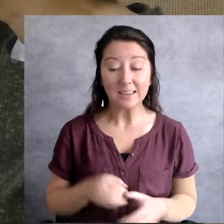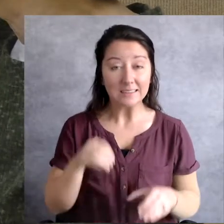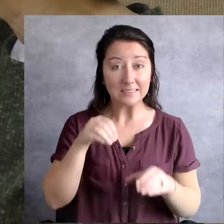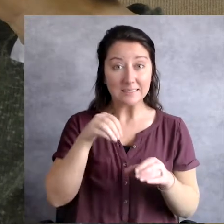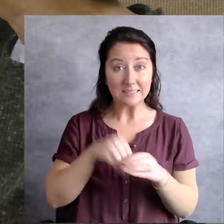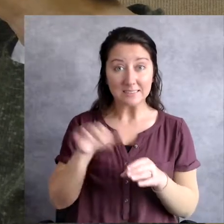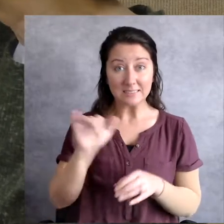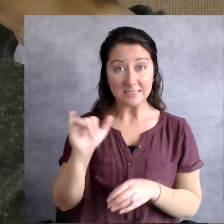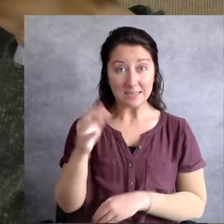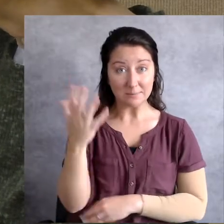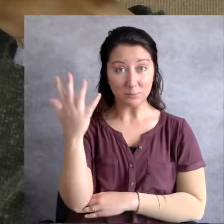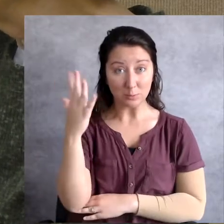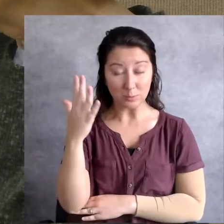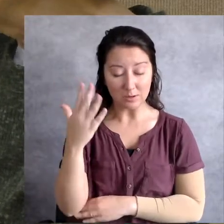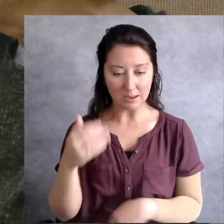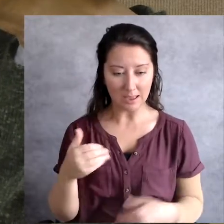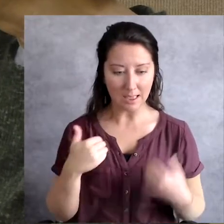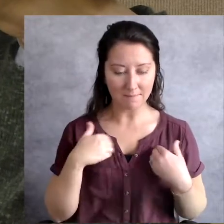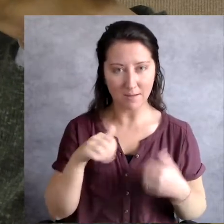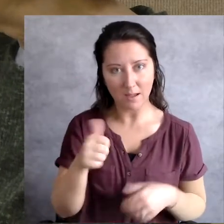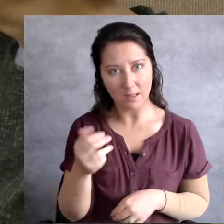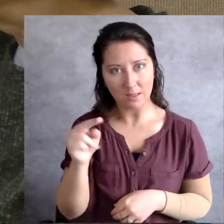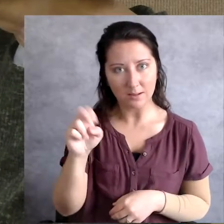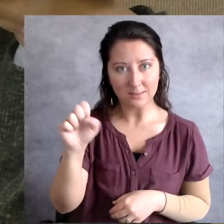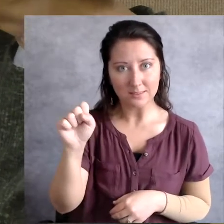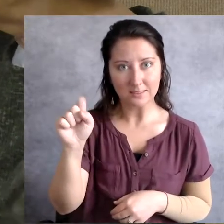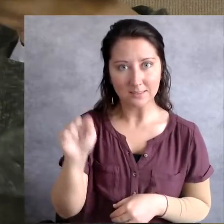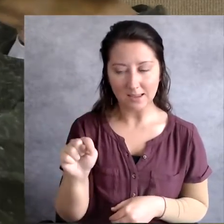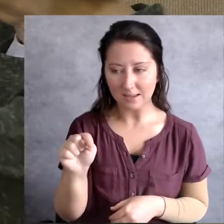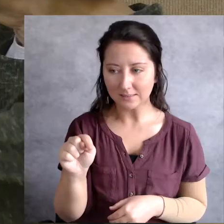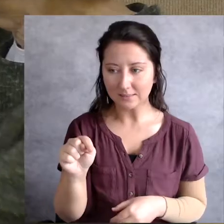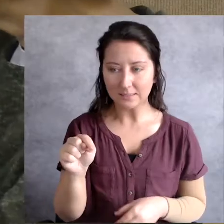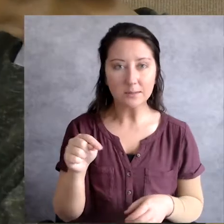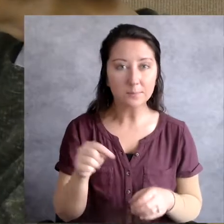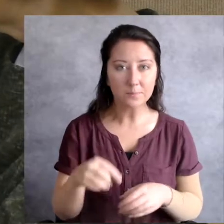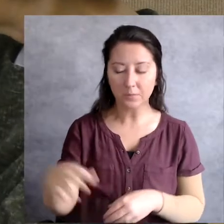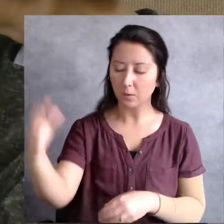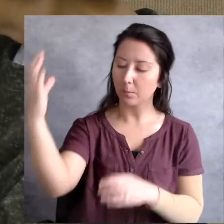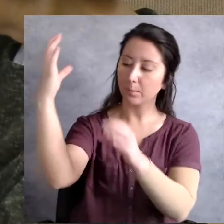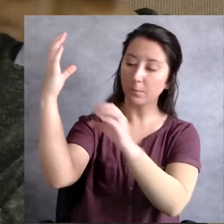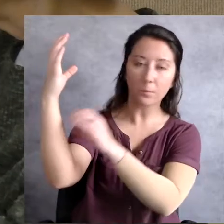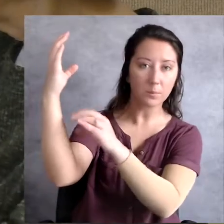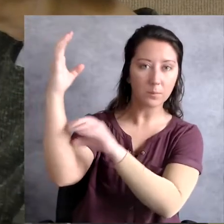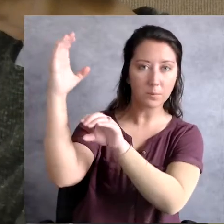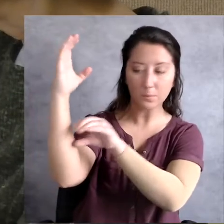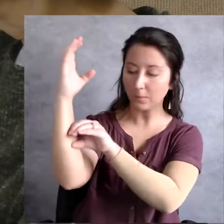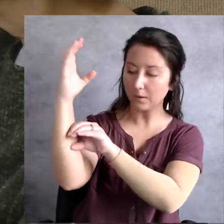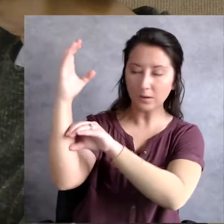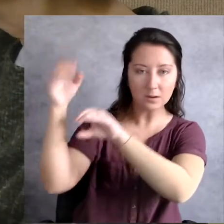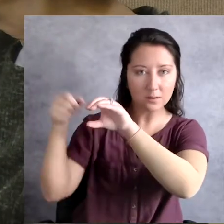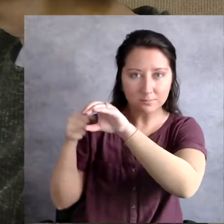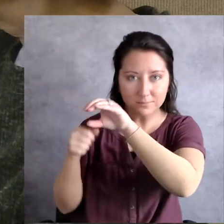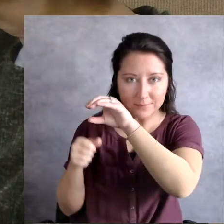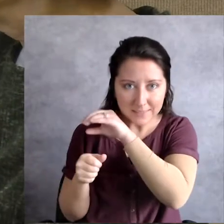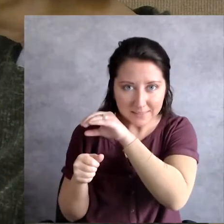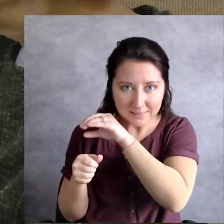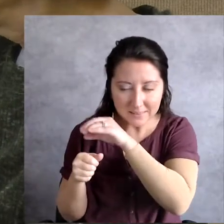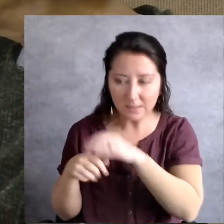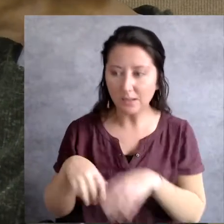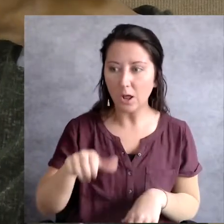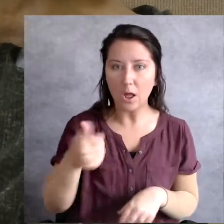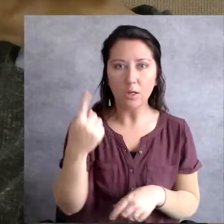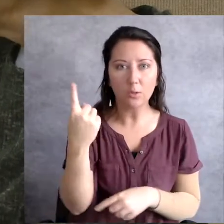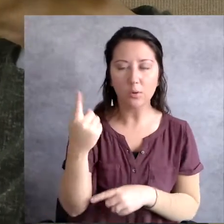There's another nest in the cherry tree. It's hidden away inside the trunk. And there's one in the